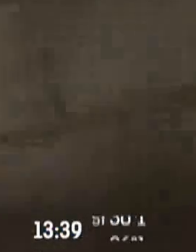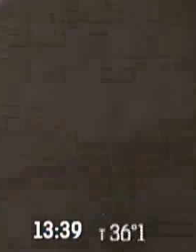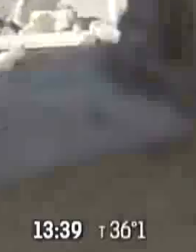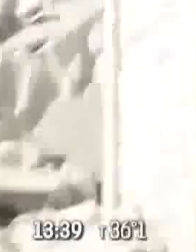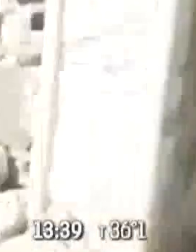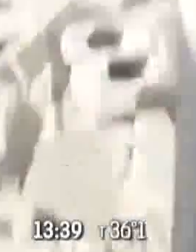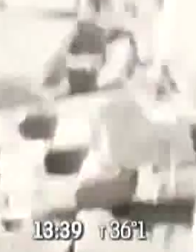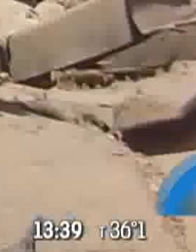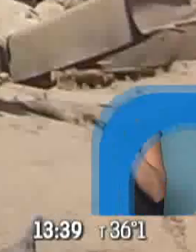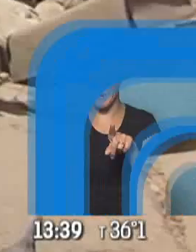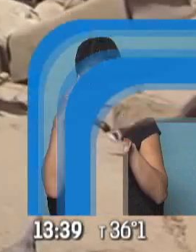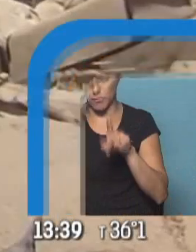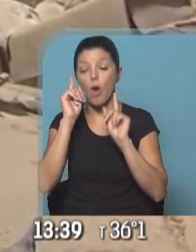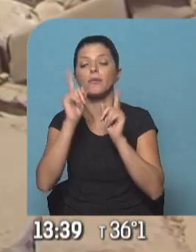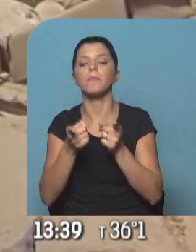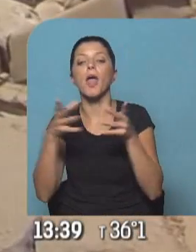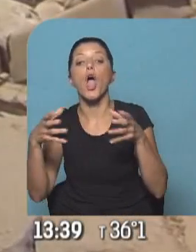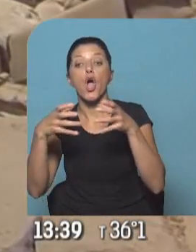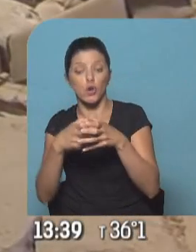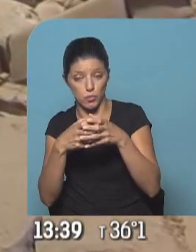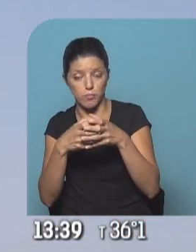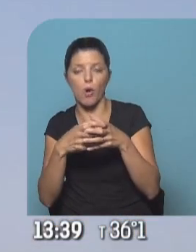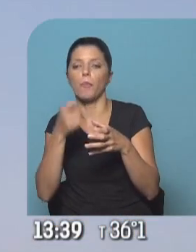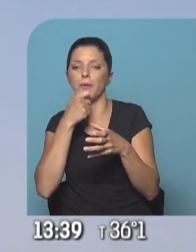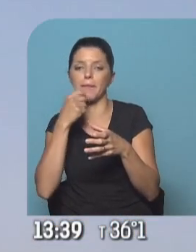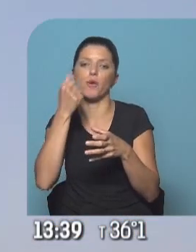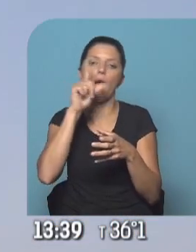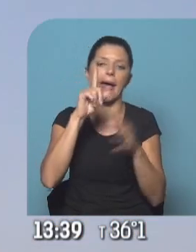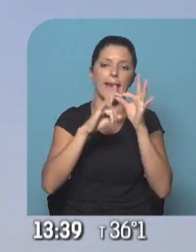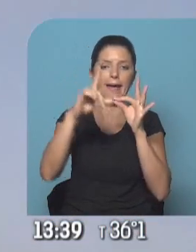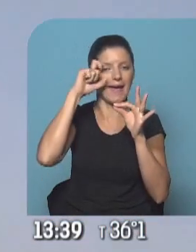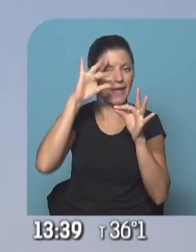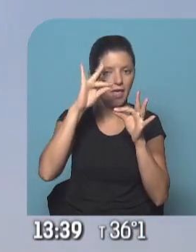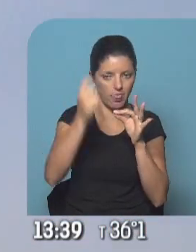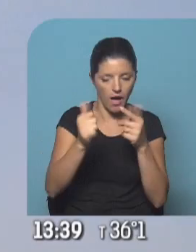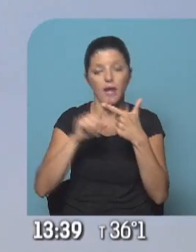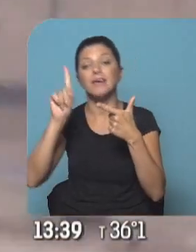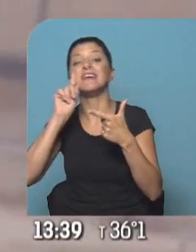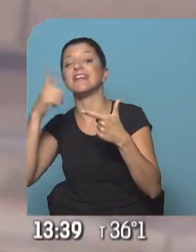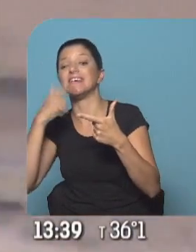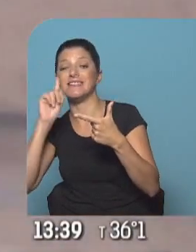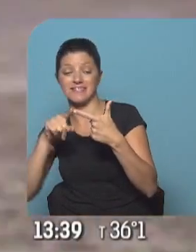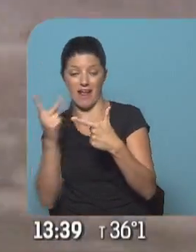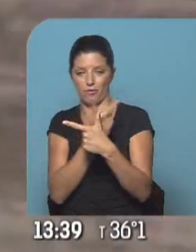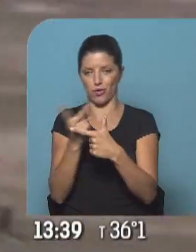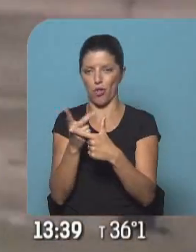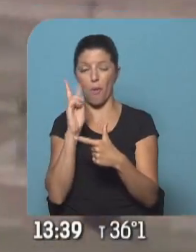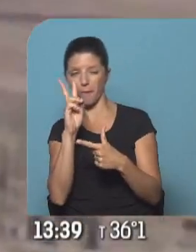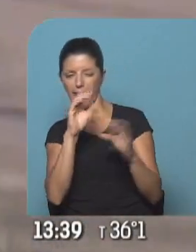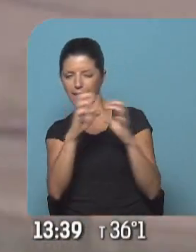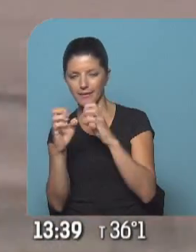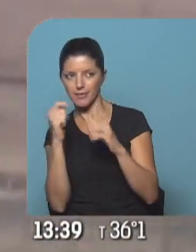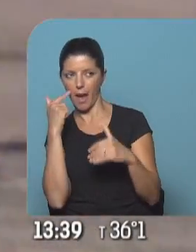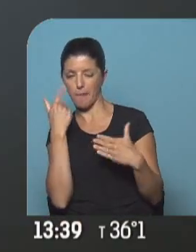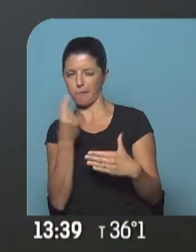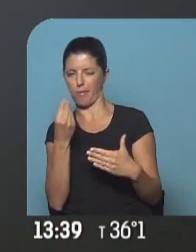contexto hay que sumarle la actuación de grupos integristas como Al-Qaeda en la península arábiga y el ISIS, que aprovechan la crisis para llevar